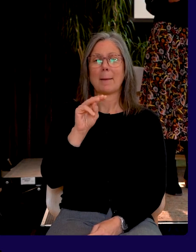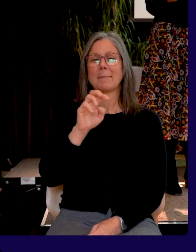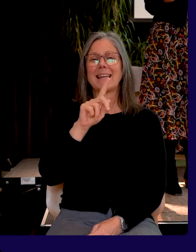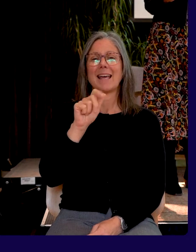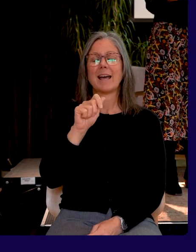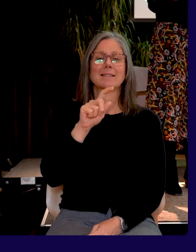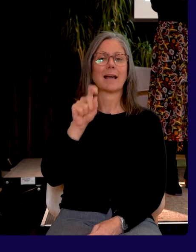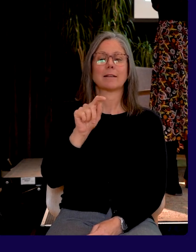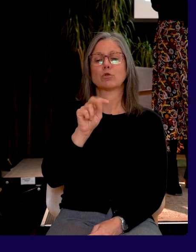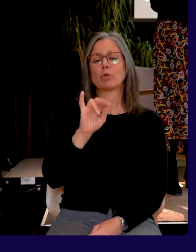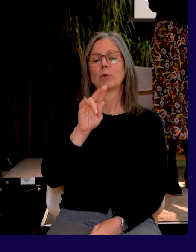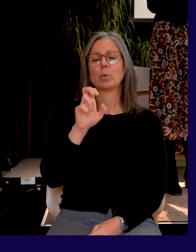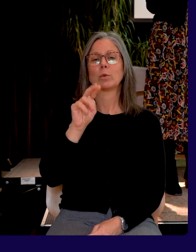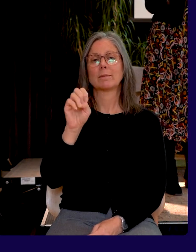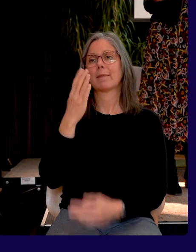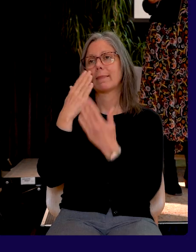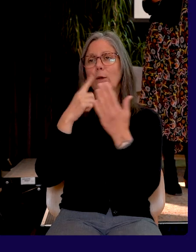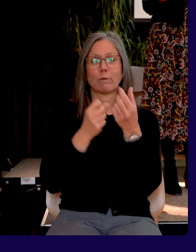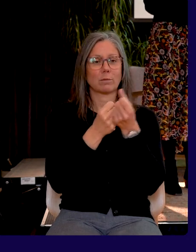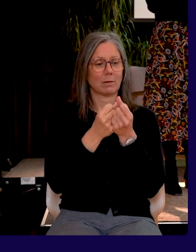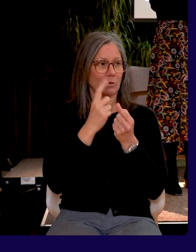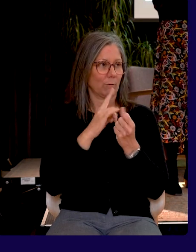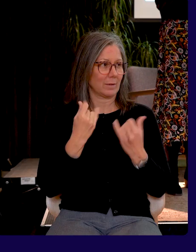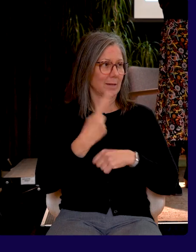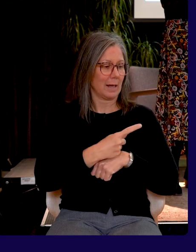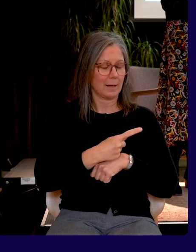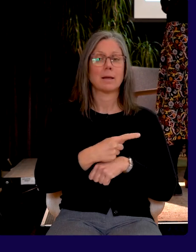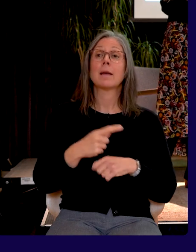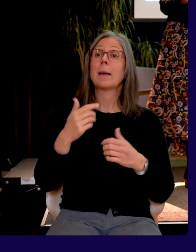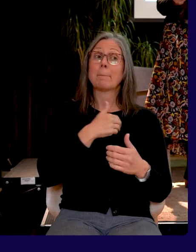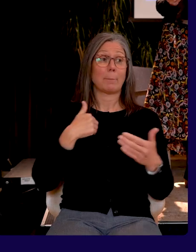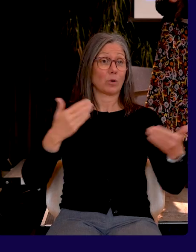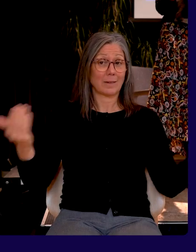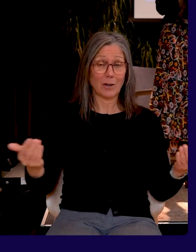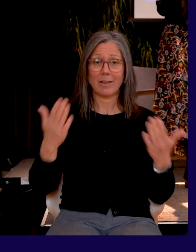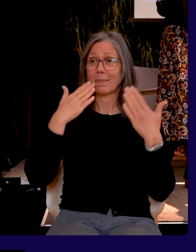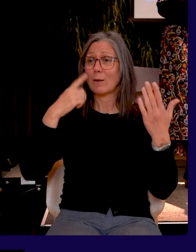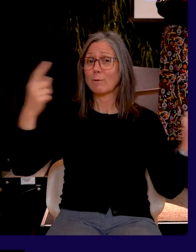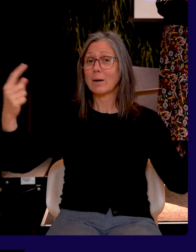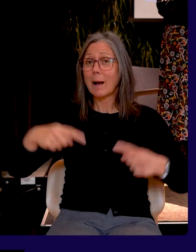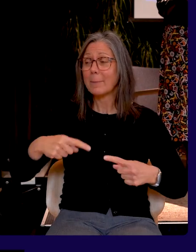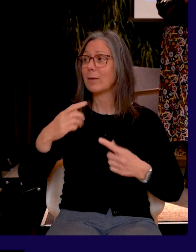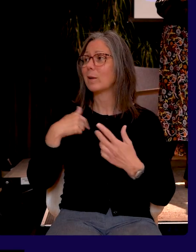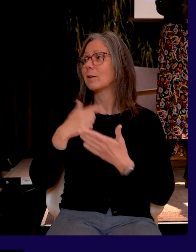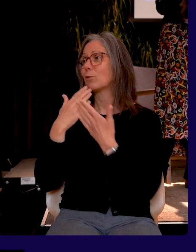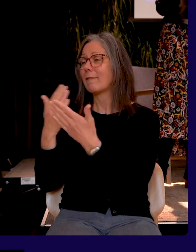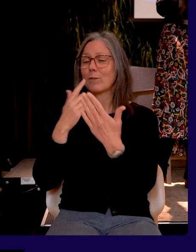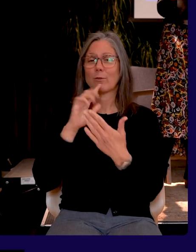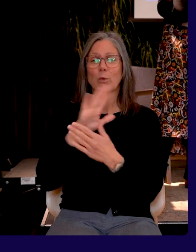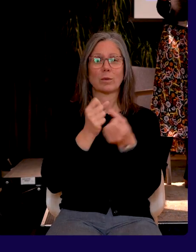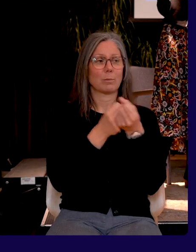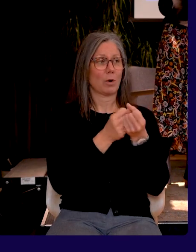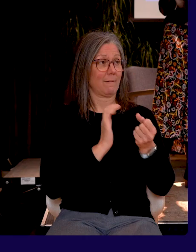Texas Tribune. Thank you all for making today possible. And finally, to our members in the room, we are so glad that you're here. We're so grateful for your support of